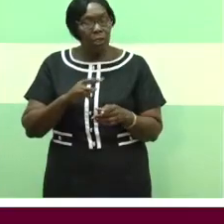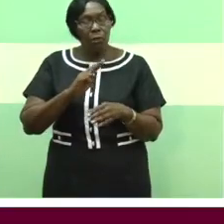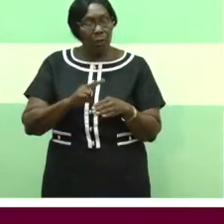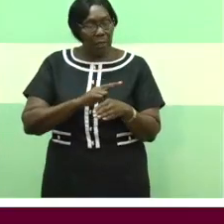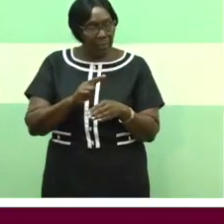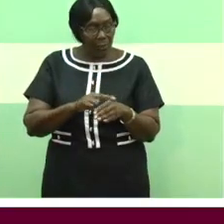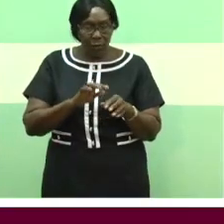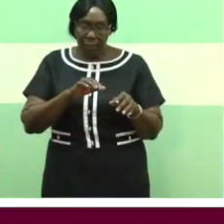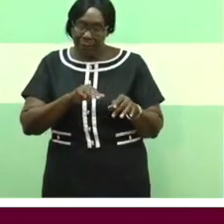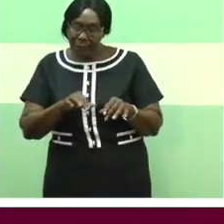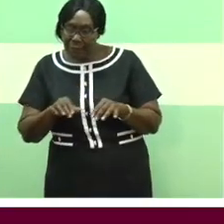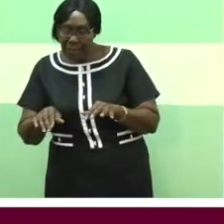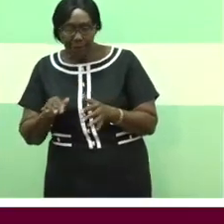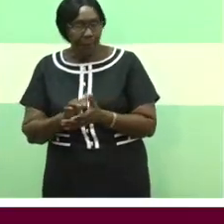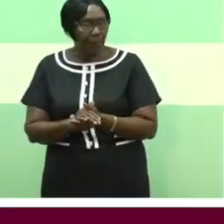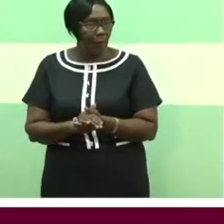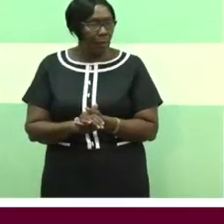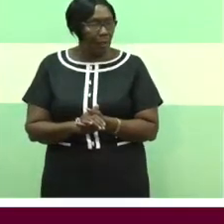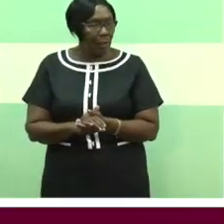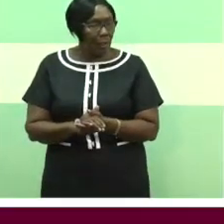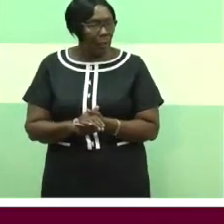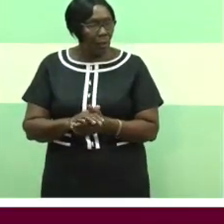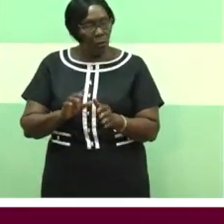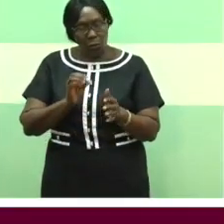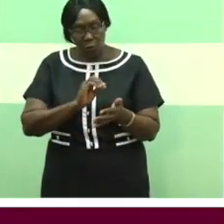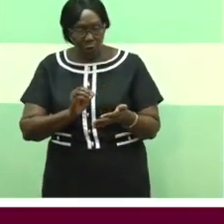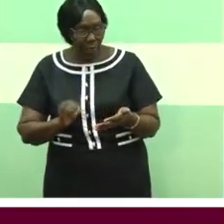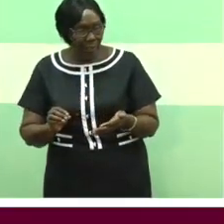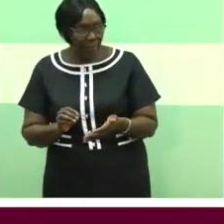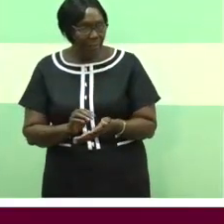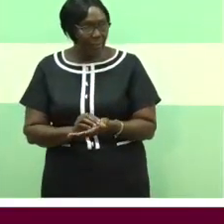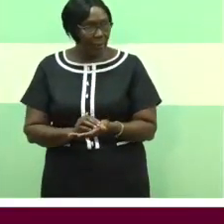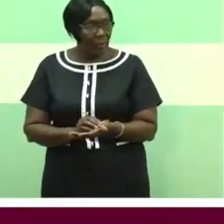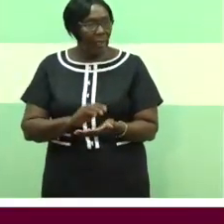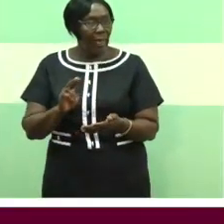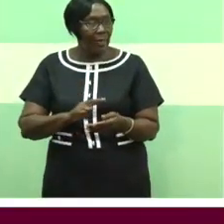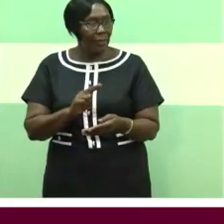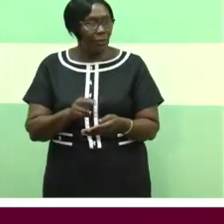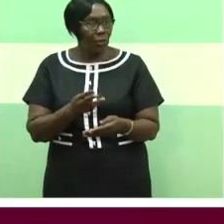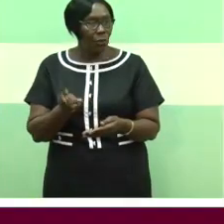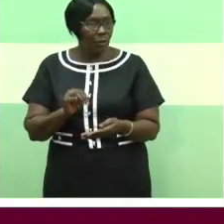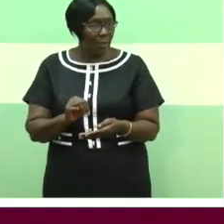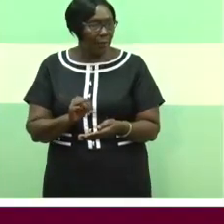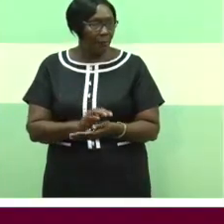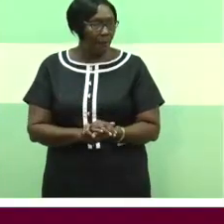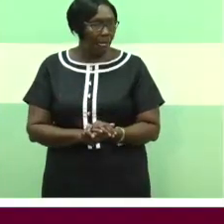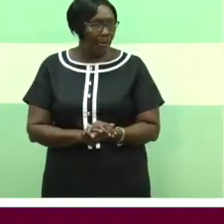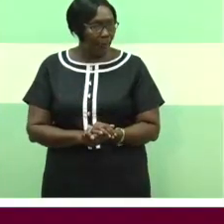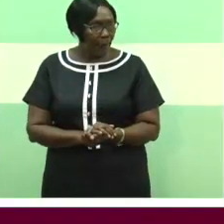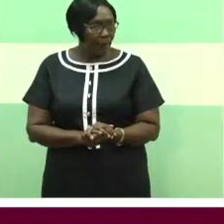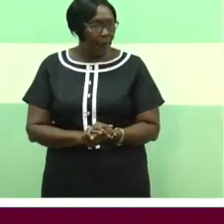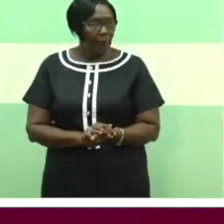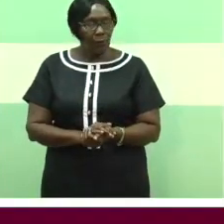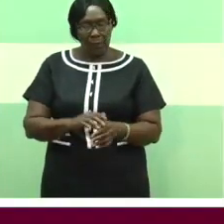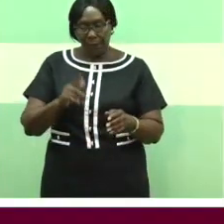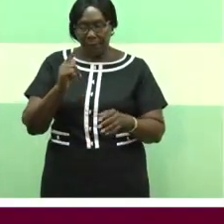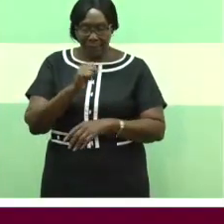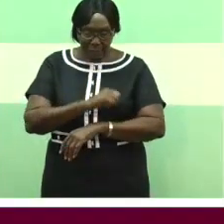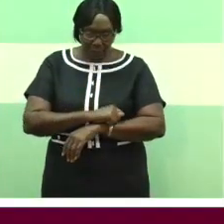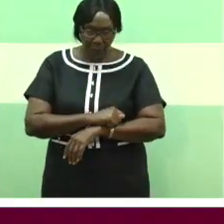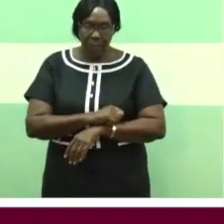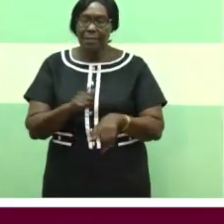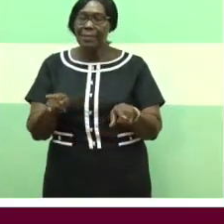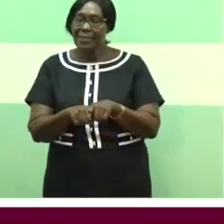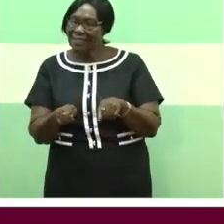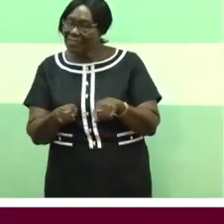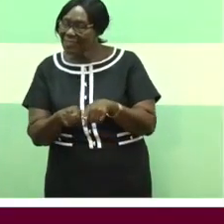can type or write out and use them. So this would be like a desk schedule, but it's still